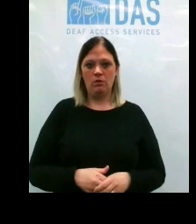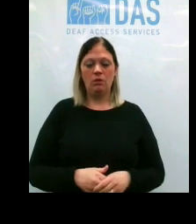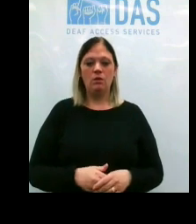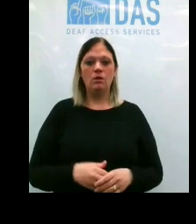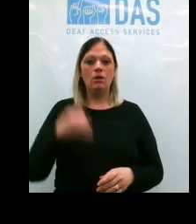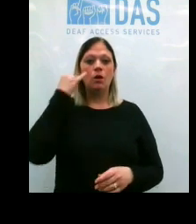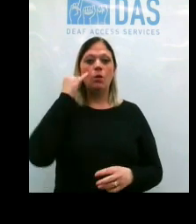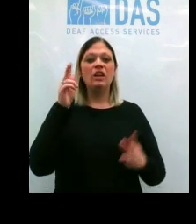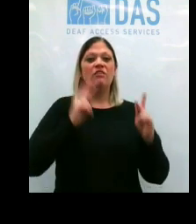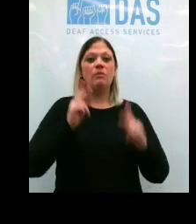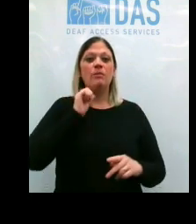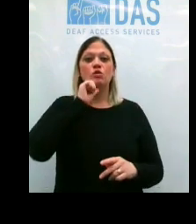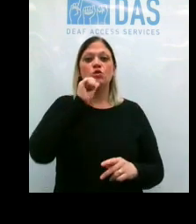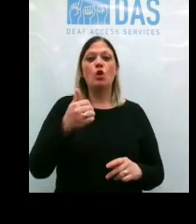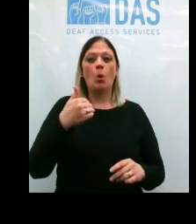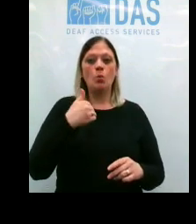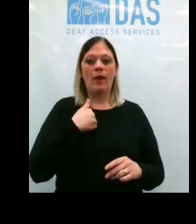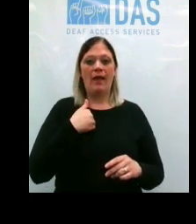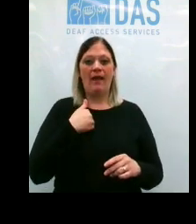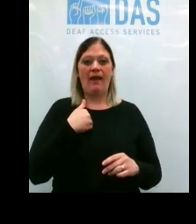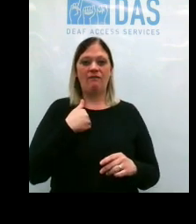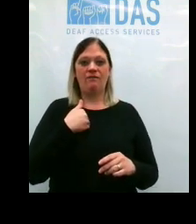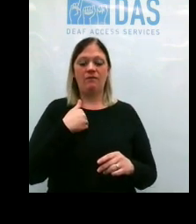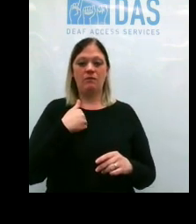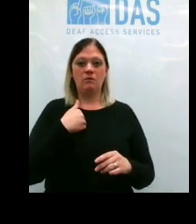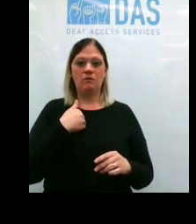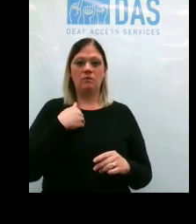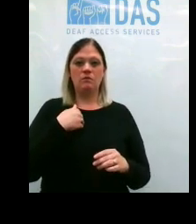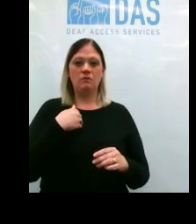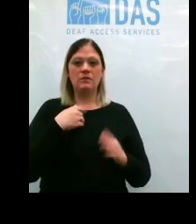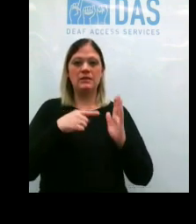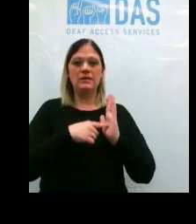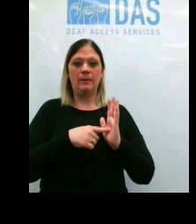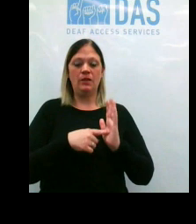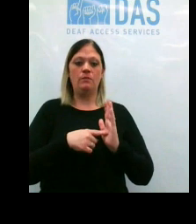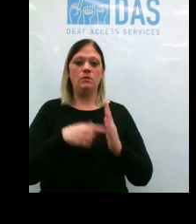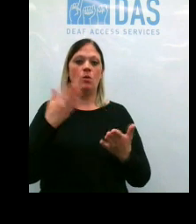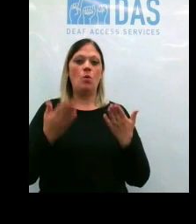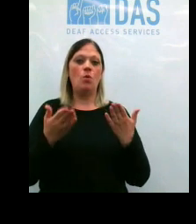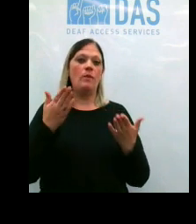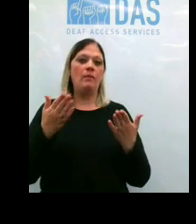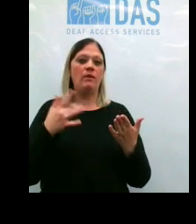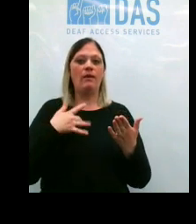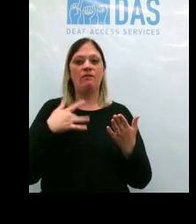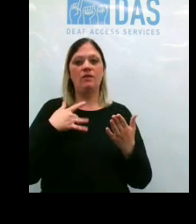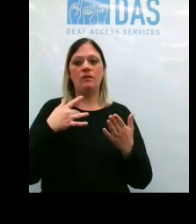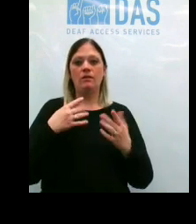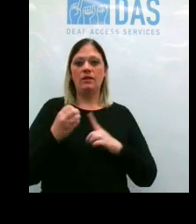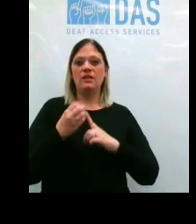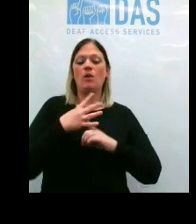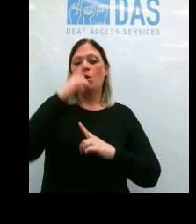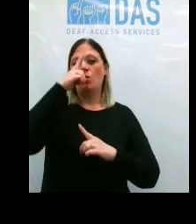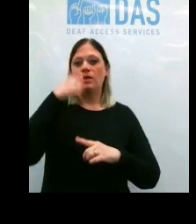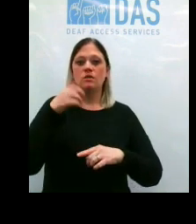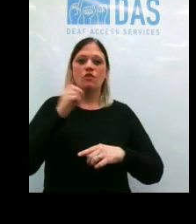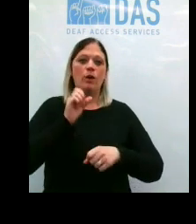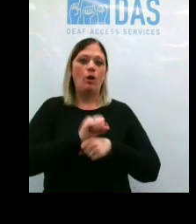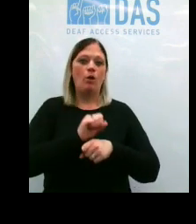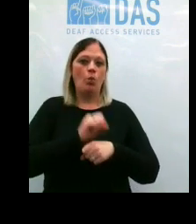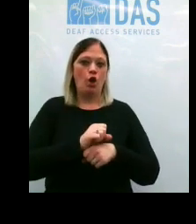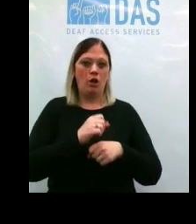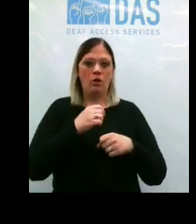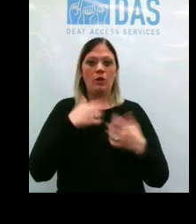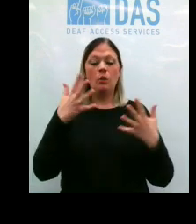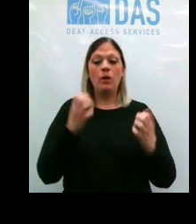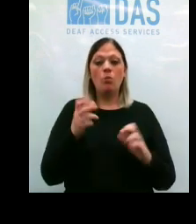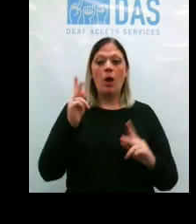any symptoms, but you feel like, well, maybe I'm going to get tested because I may have been exposed because of where I work. We want people to come and get tested. We